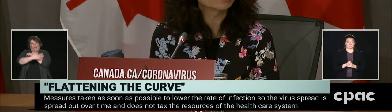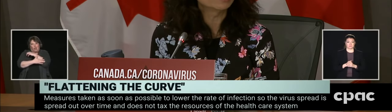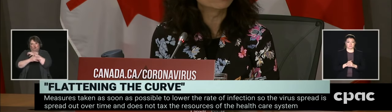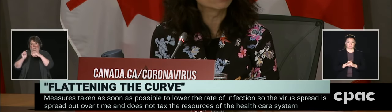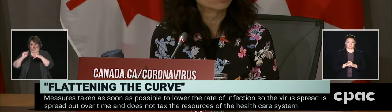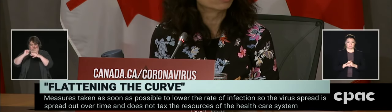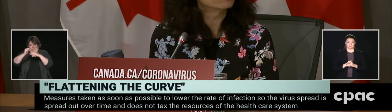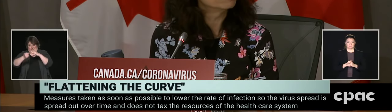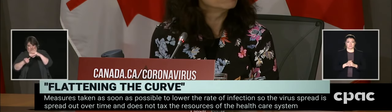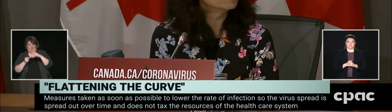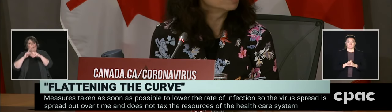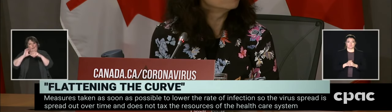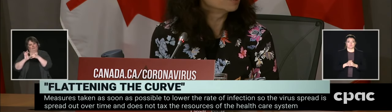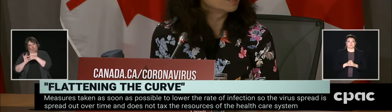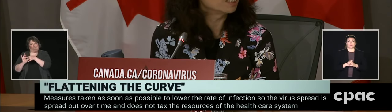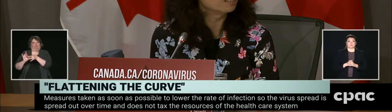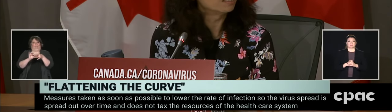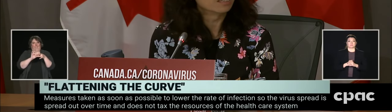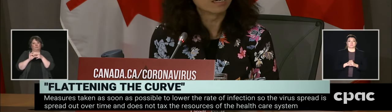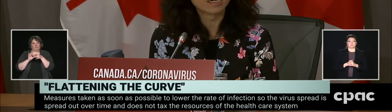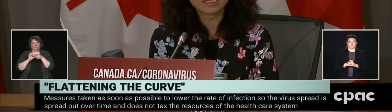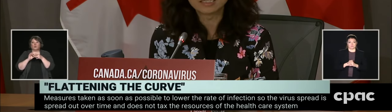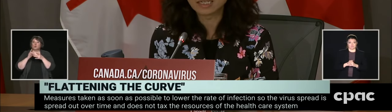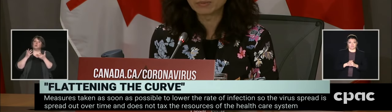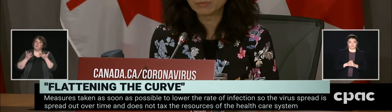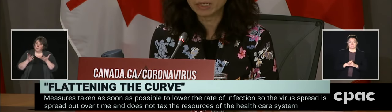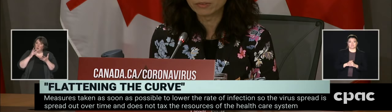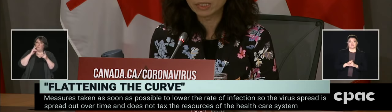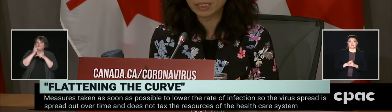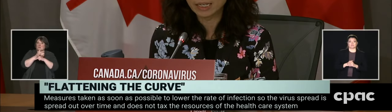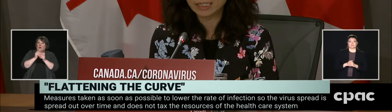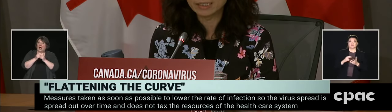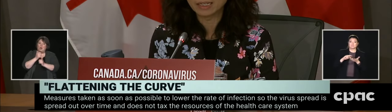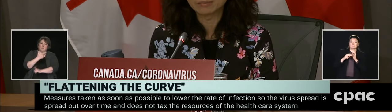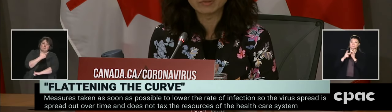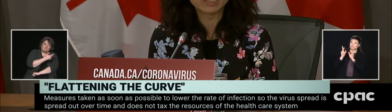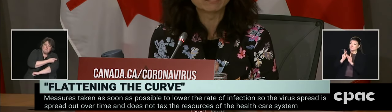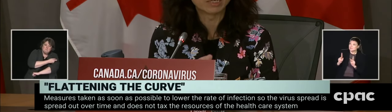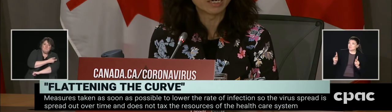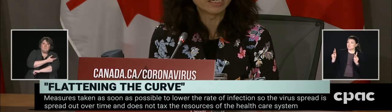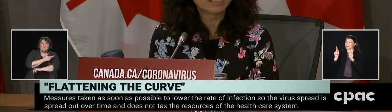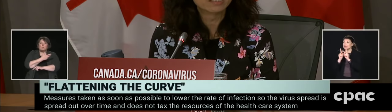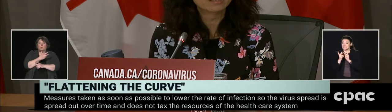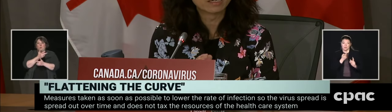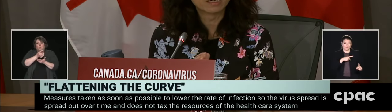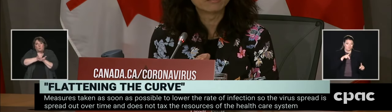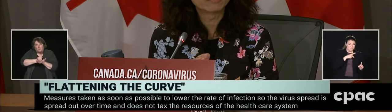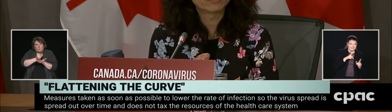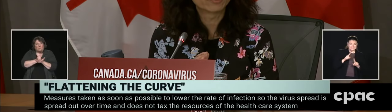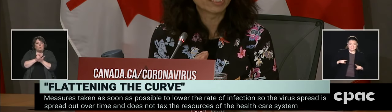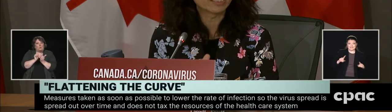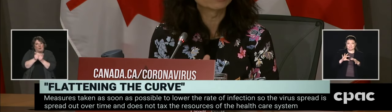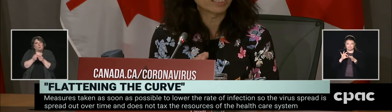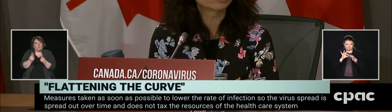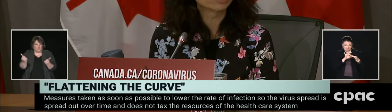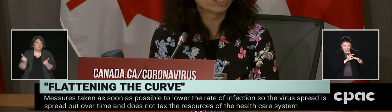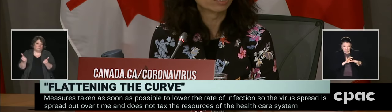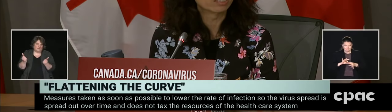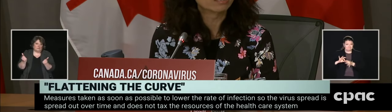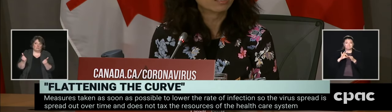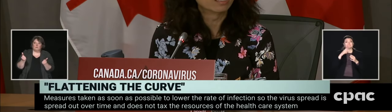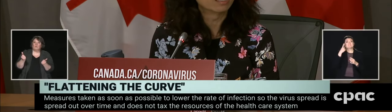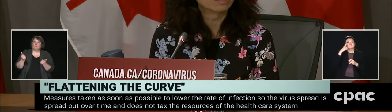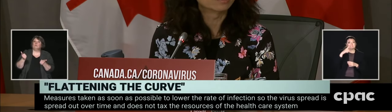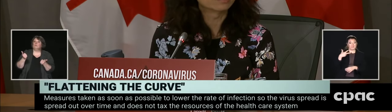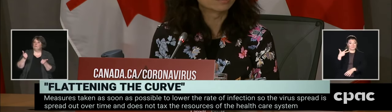treatments and vaccines, of course, will be really, really key in the coming months. And any time that we can buy for that to actually